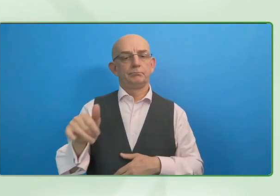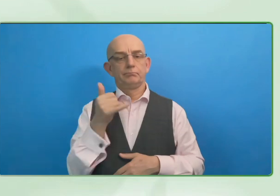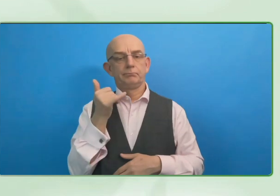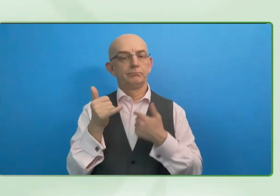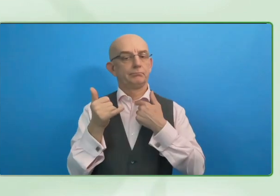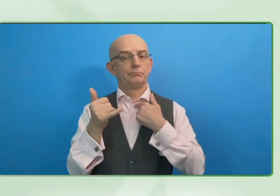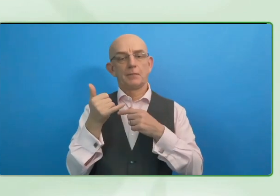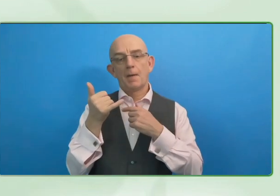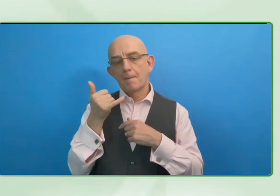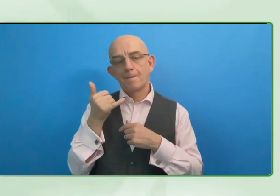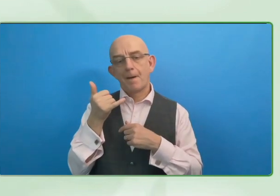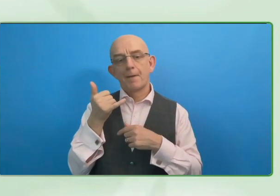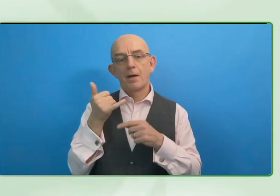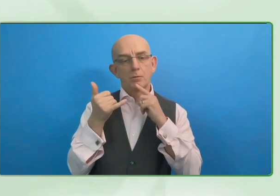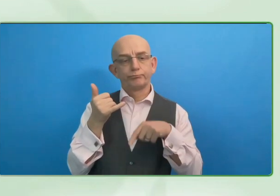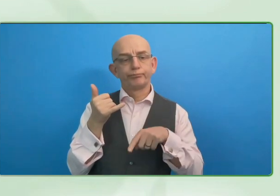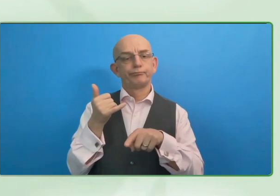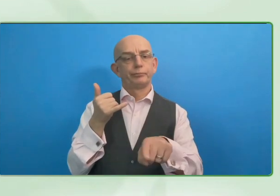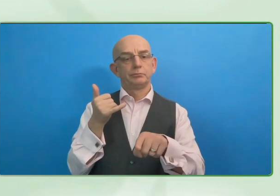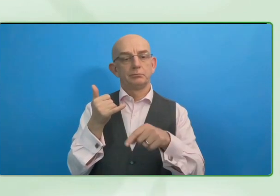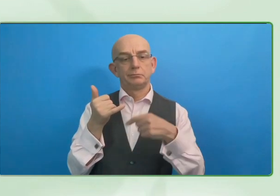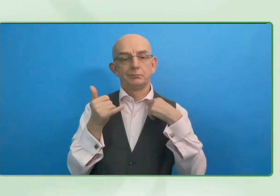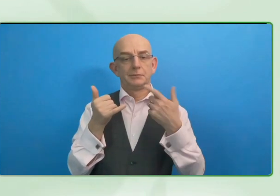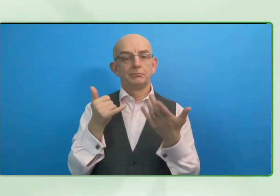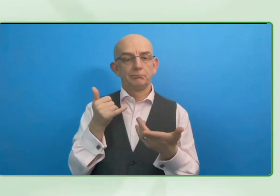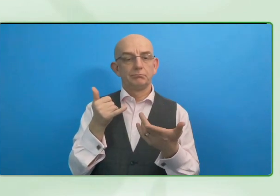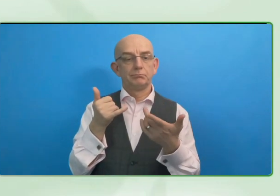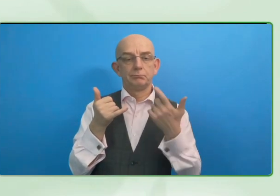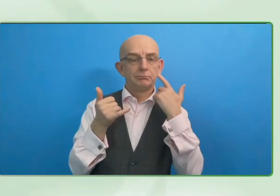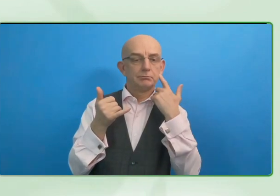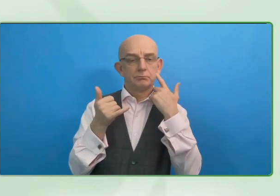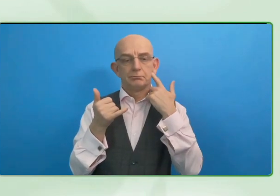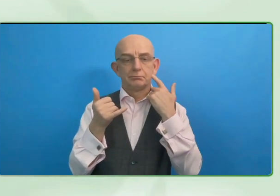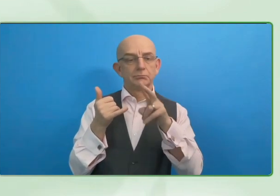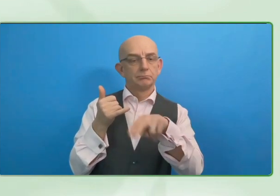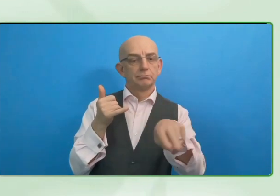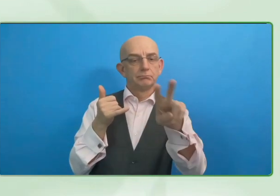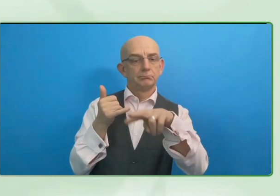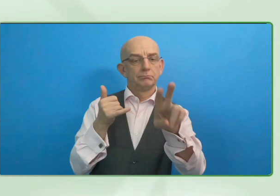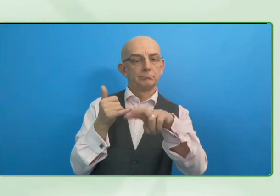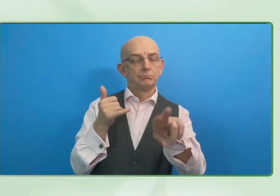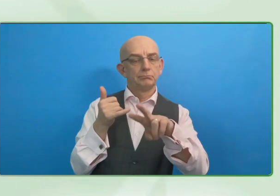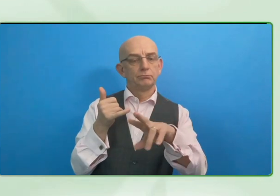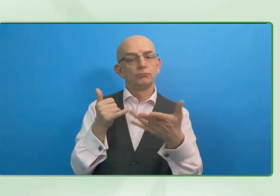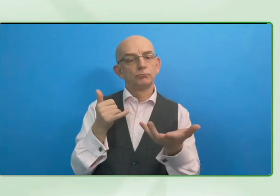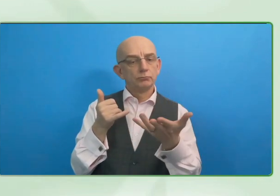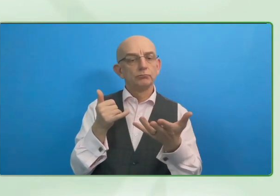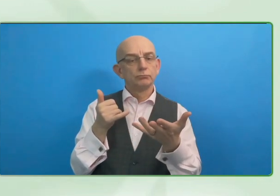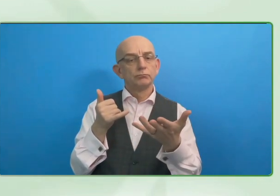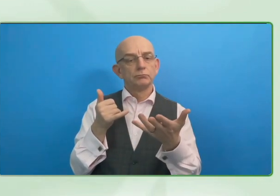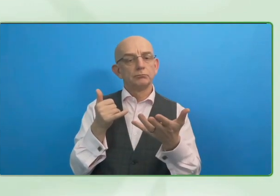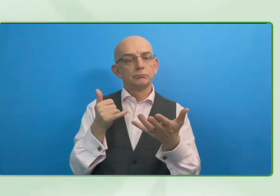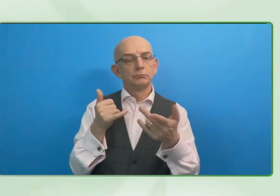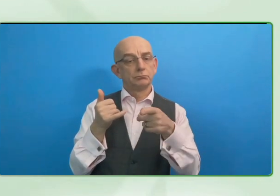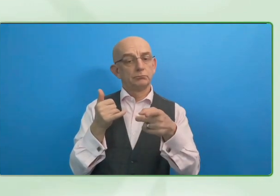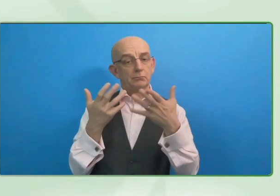hear, but I can also read. So do you have the space for us as well?